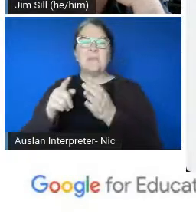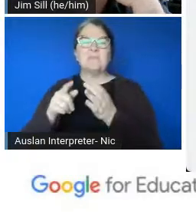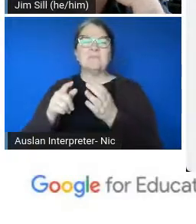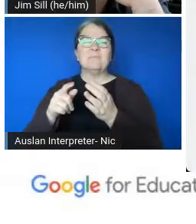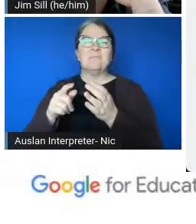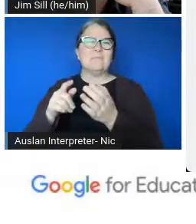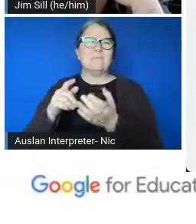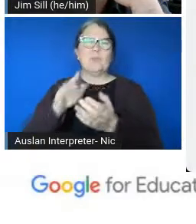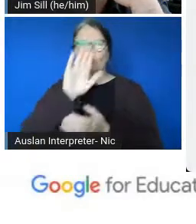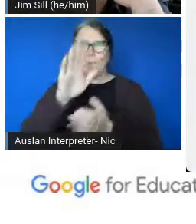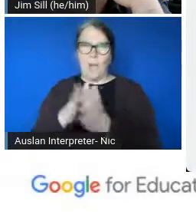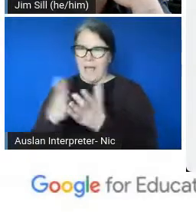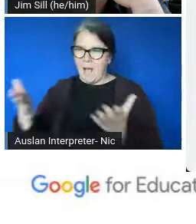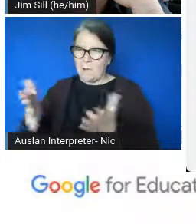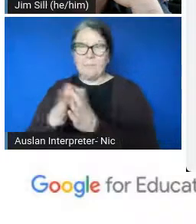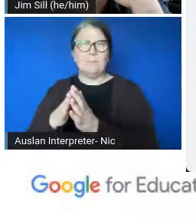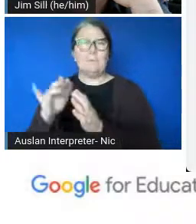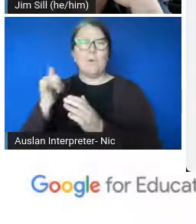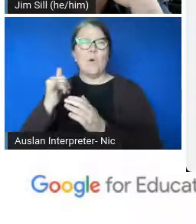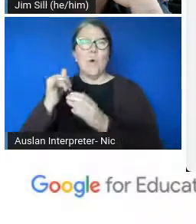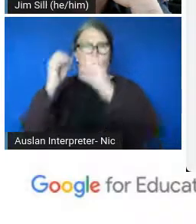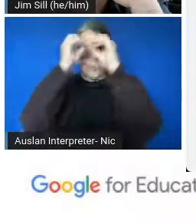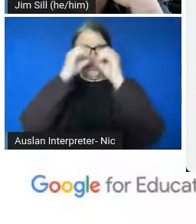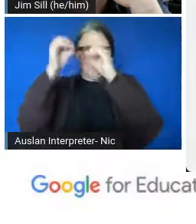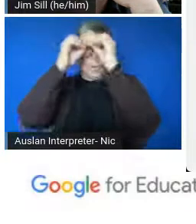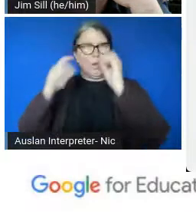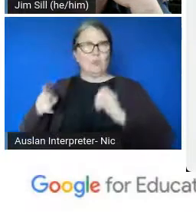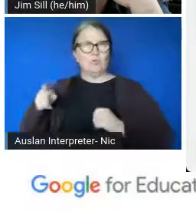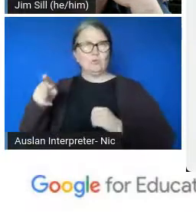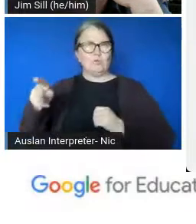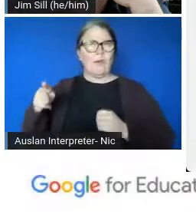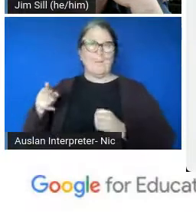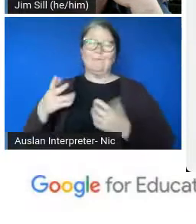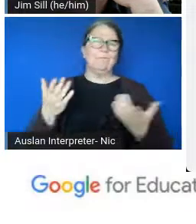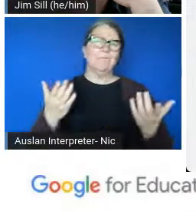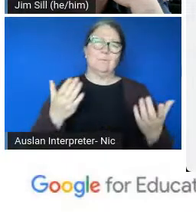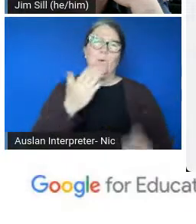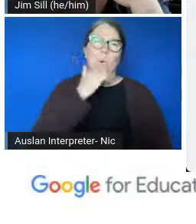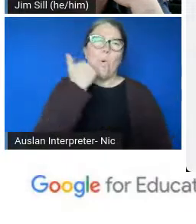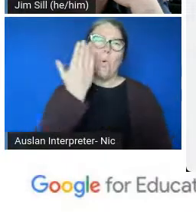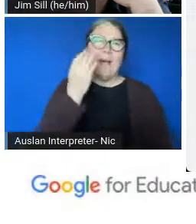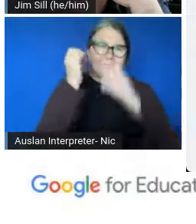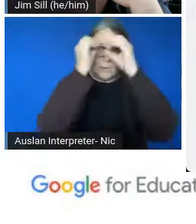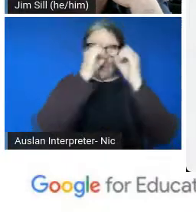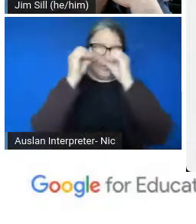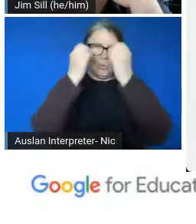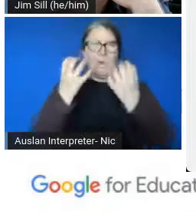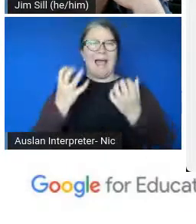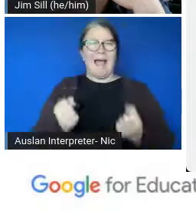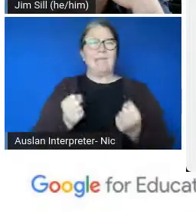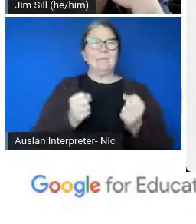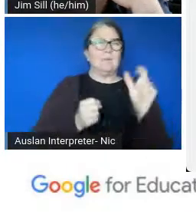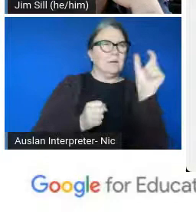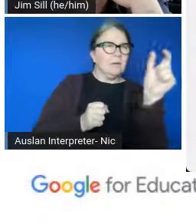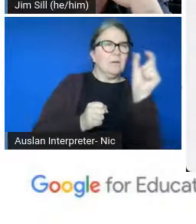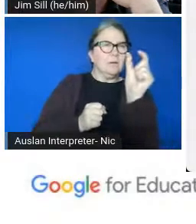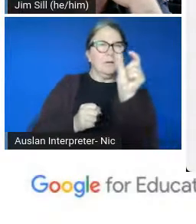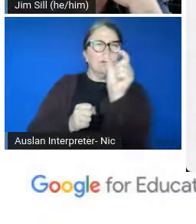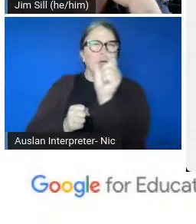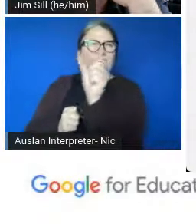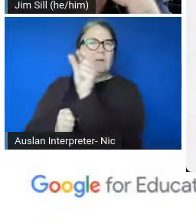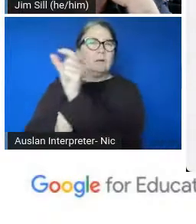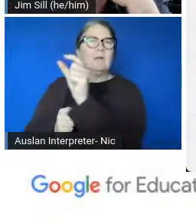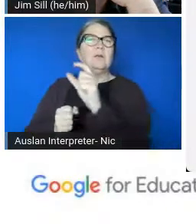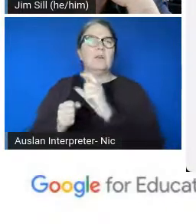always, Google Tools have all of those nice integrations across the Google Tools. So this has a very seamless integration with Google